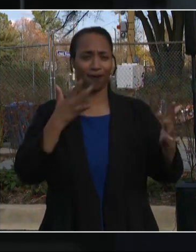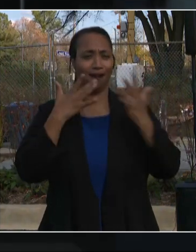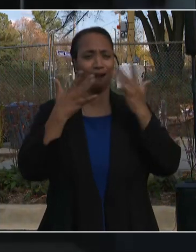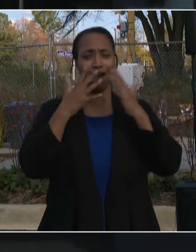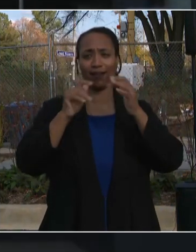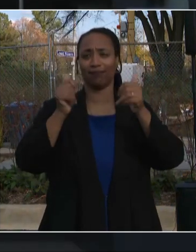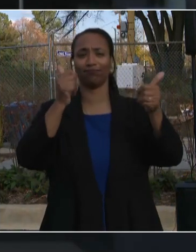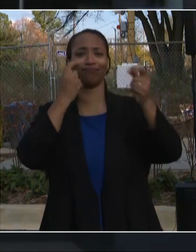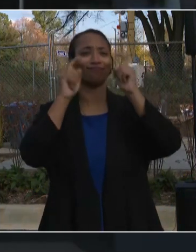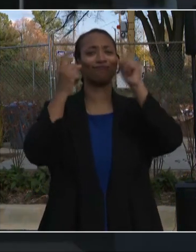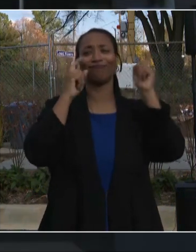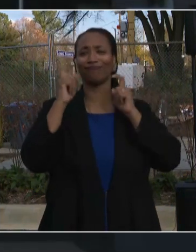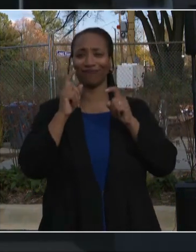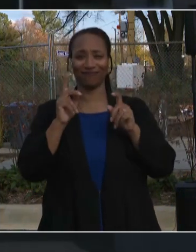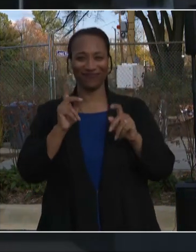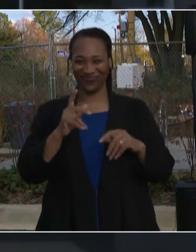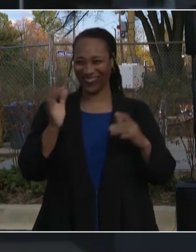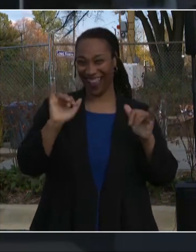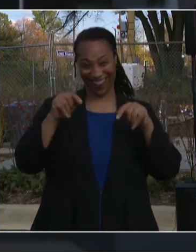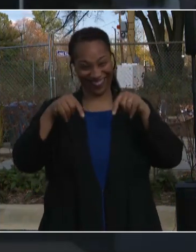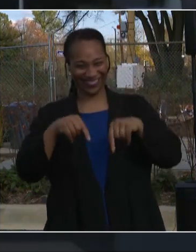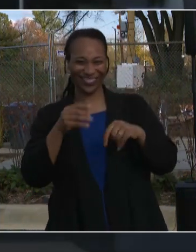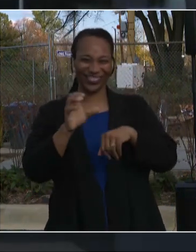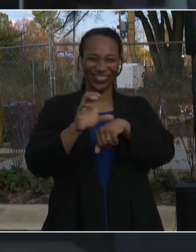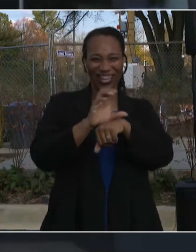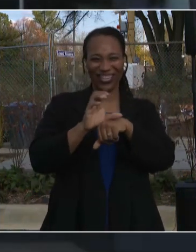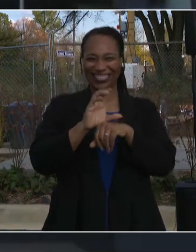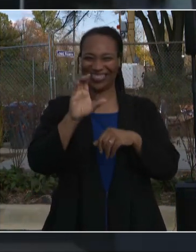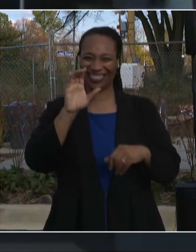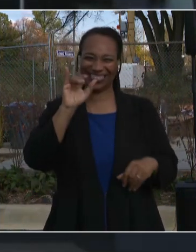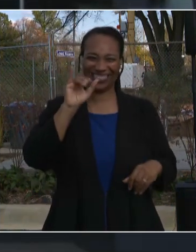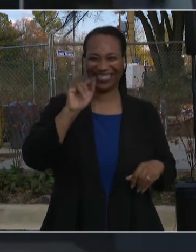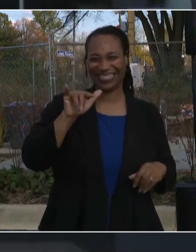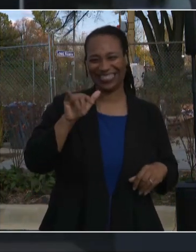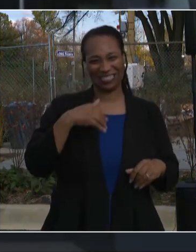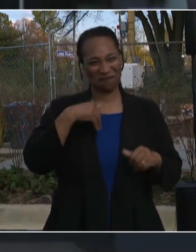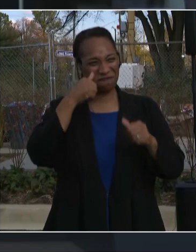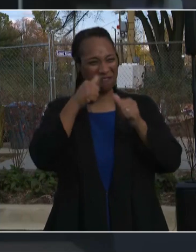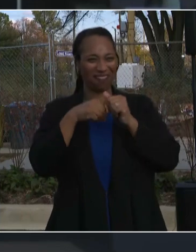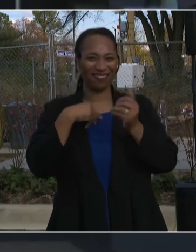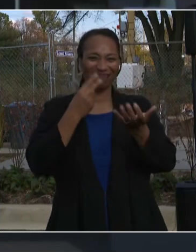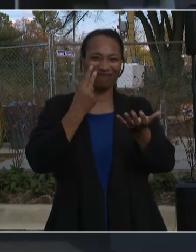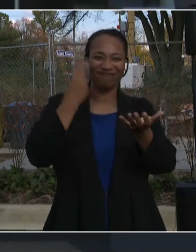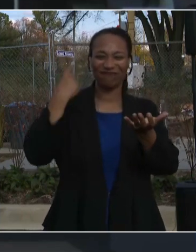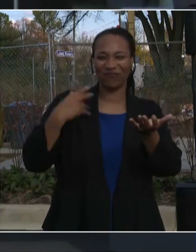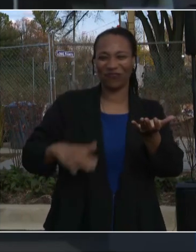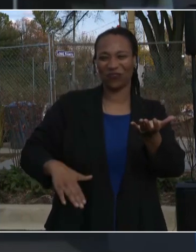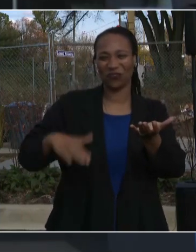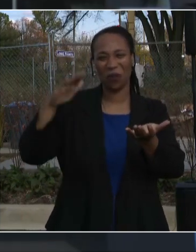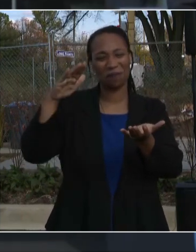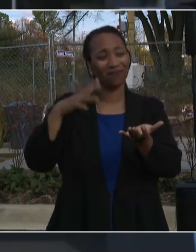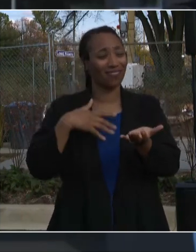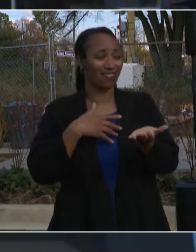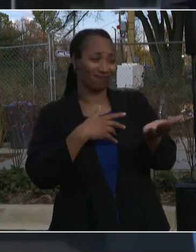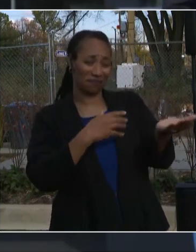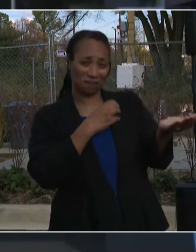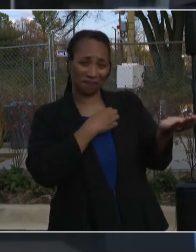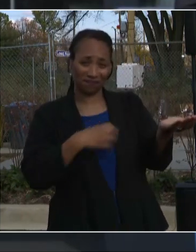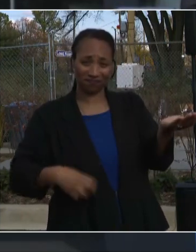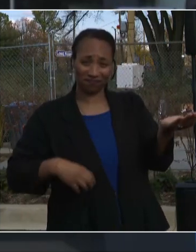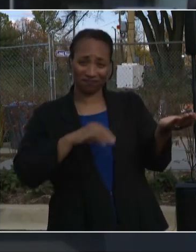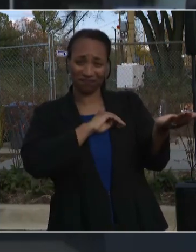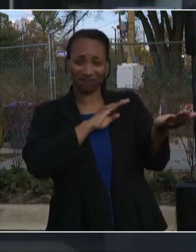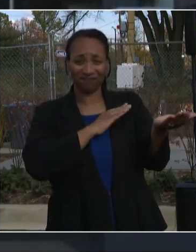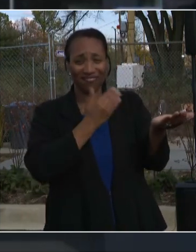like the chocolate city I was raised in. So thank you, Mayor Bowser, DCHA,